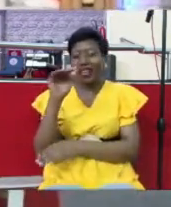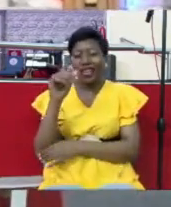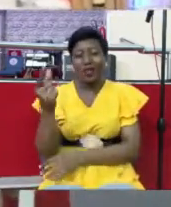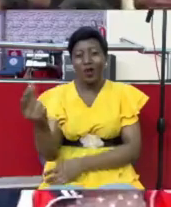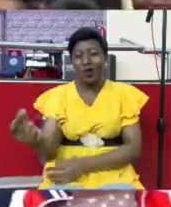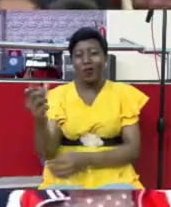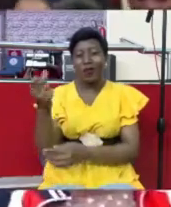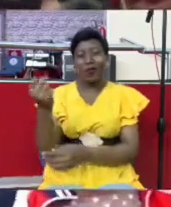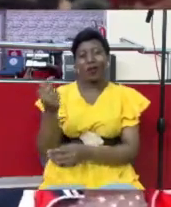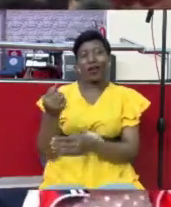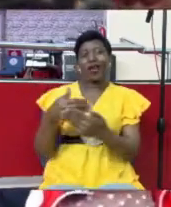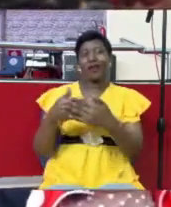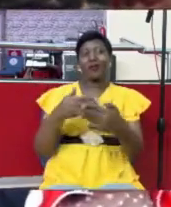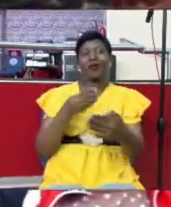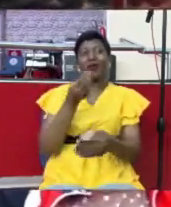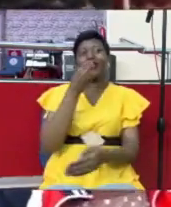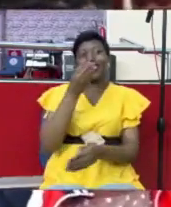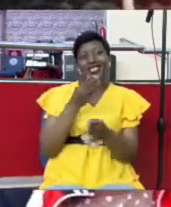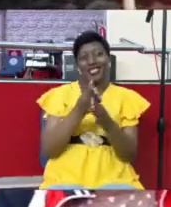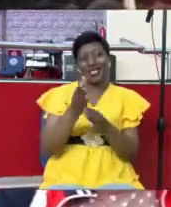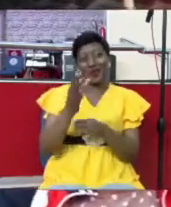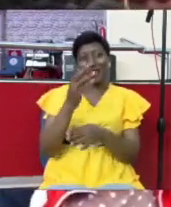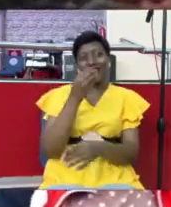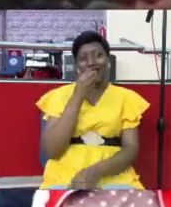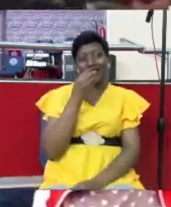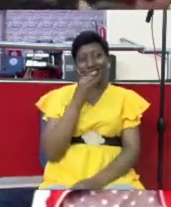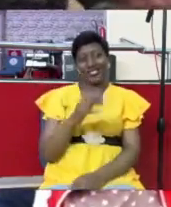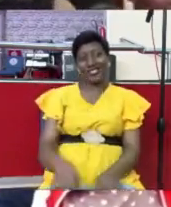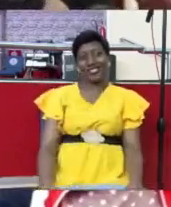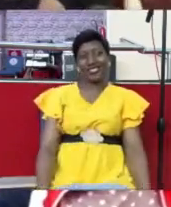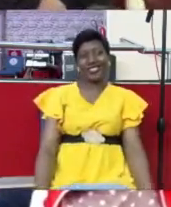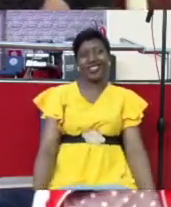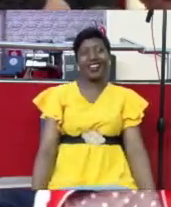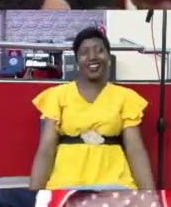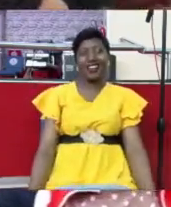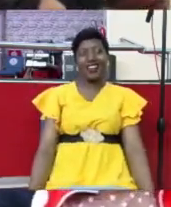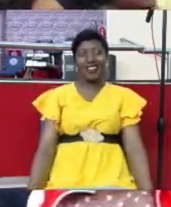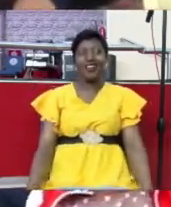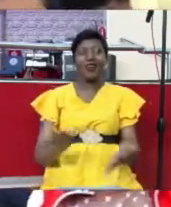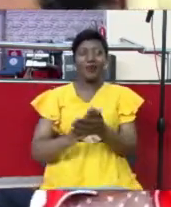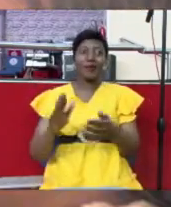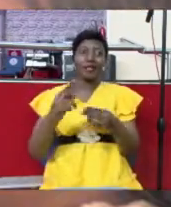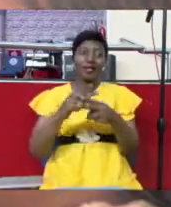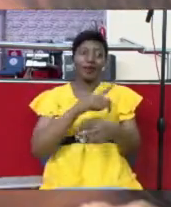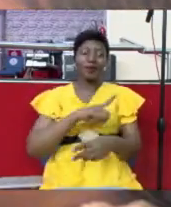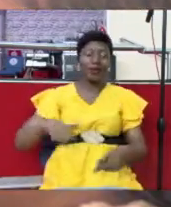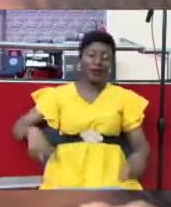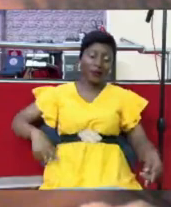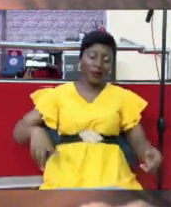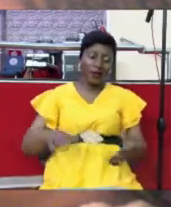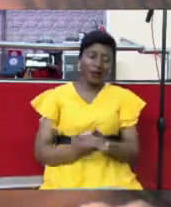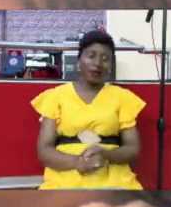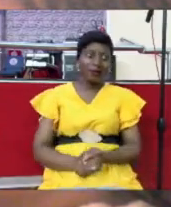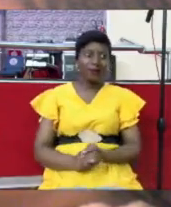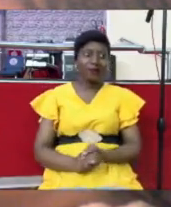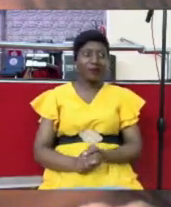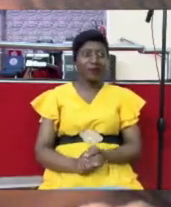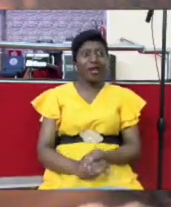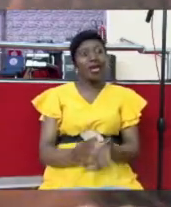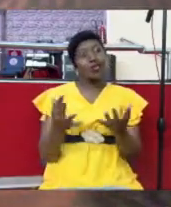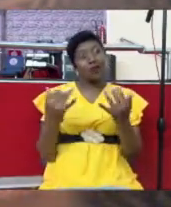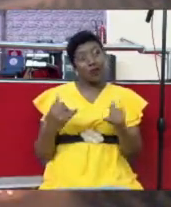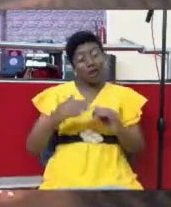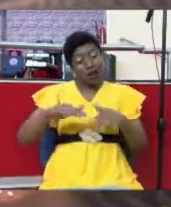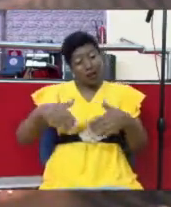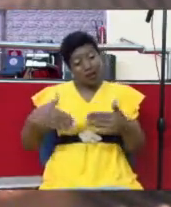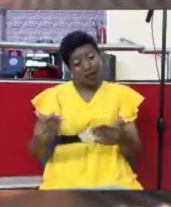course. Guze mwambia do not ask for sosa before eating the main dish. Bwana Yesu asifiwe. Hallelujah. And so giving